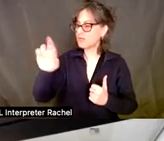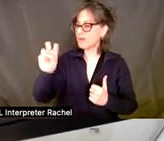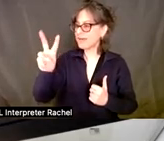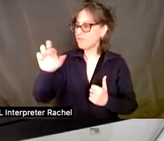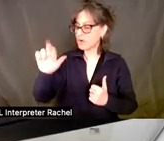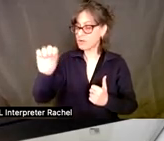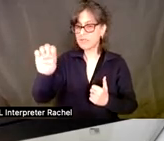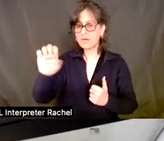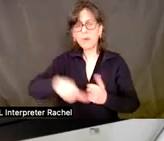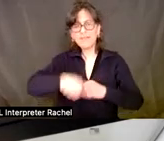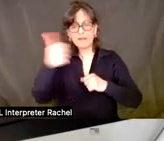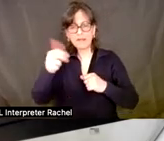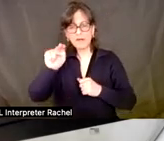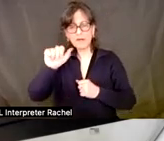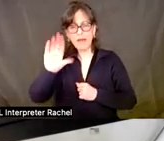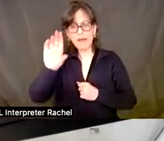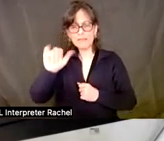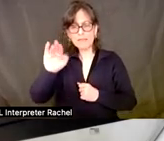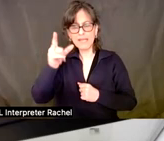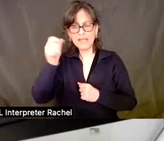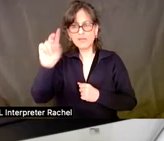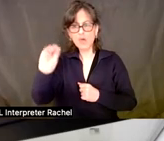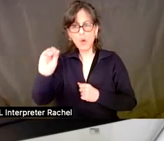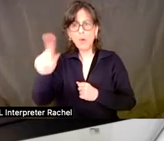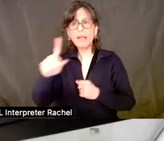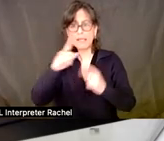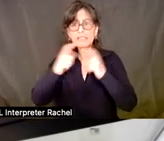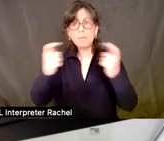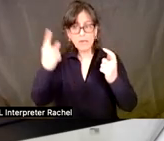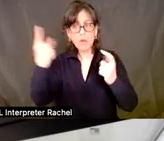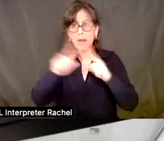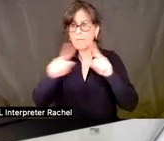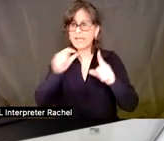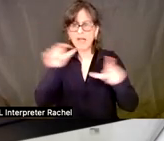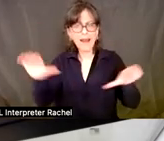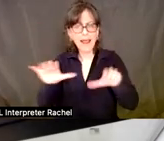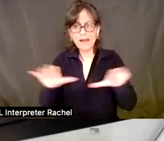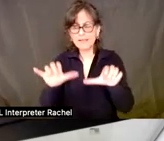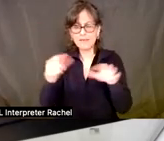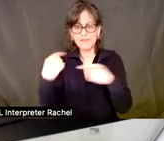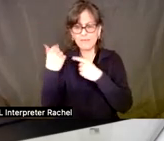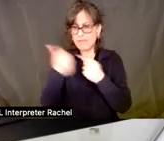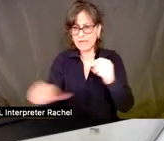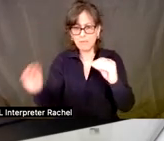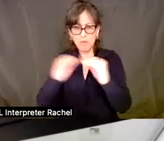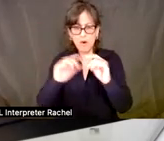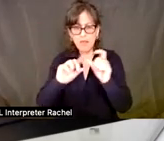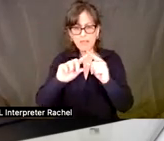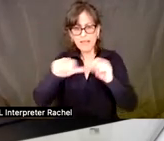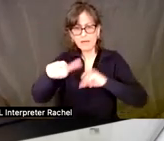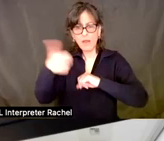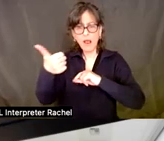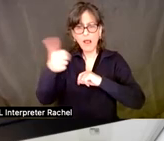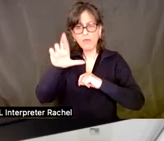fault, but we think that that one isn't active anymore. And the Rinconada fault is another strike slip fault off